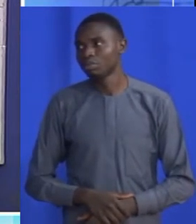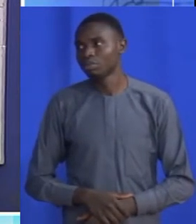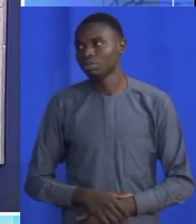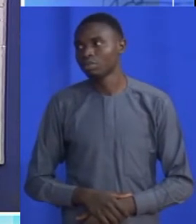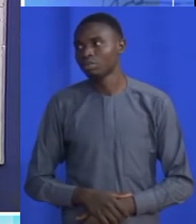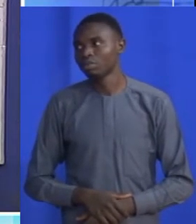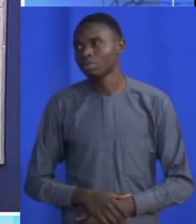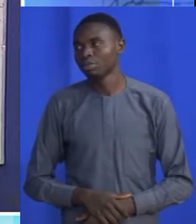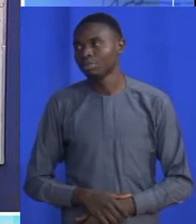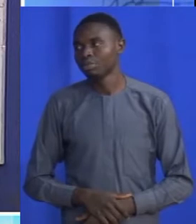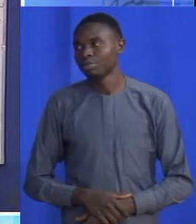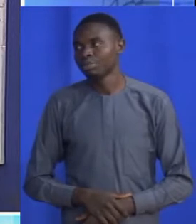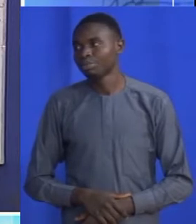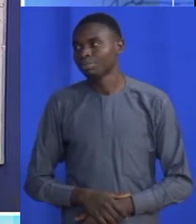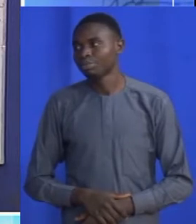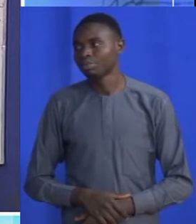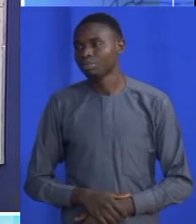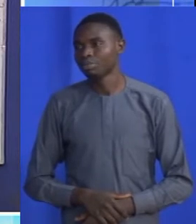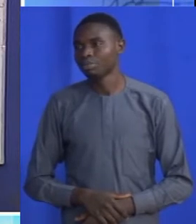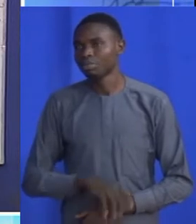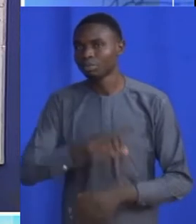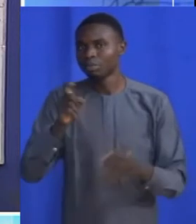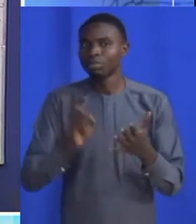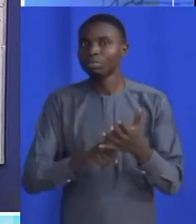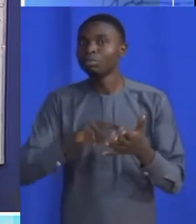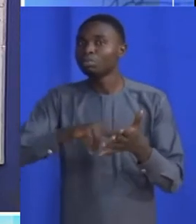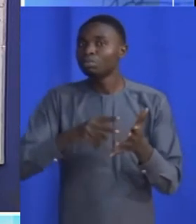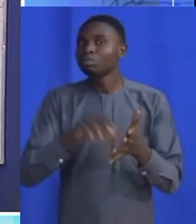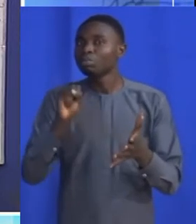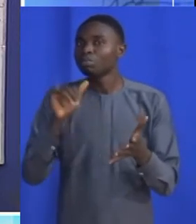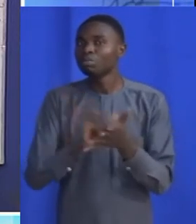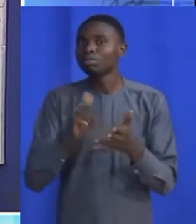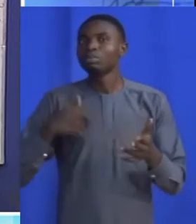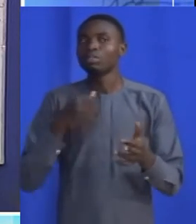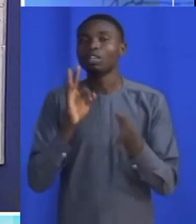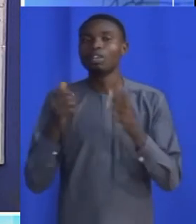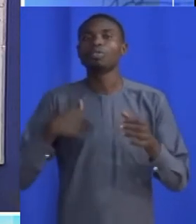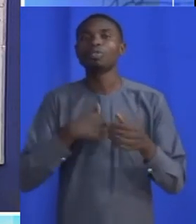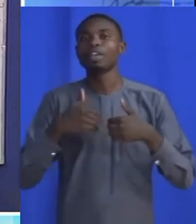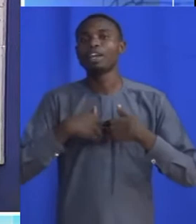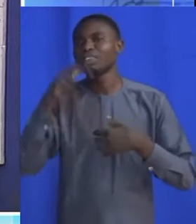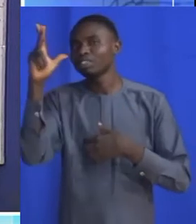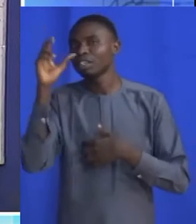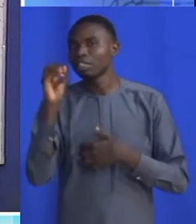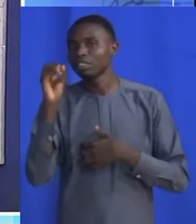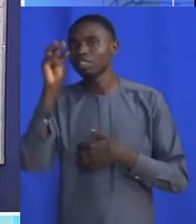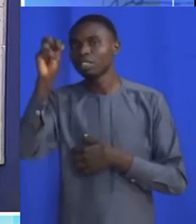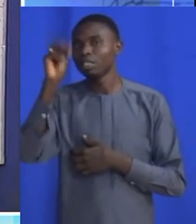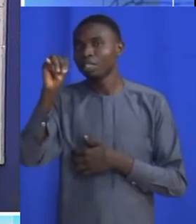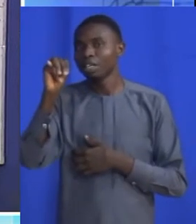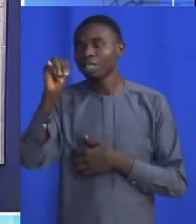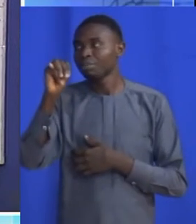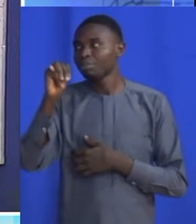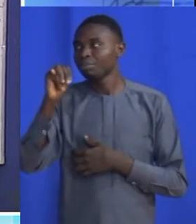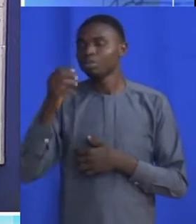Don't can you adjust it? A case can remain for the next 15 years while the accused will be in the custody of a